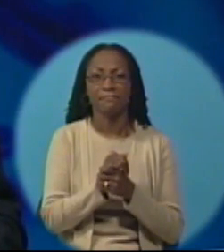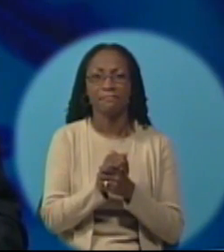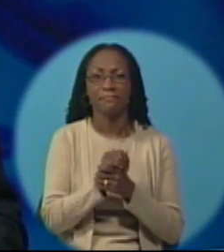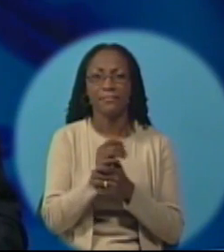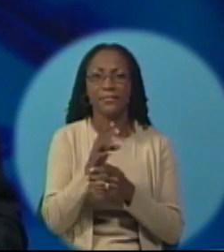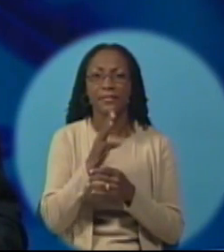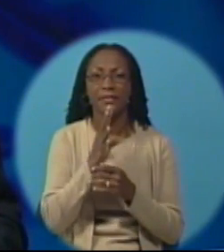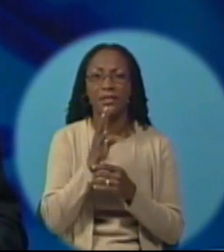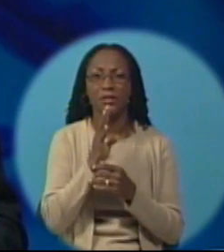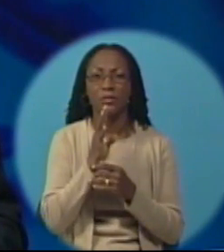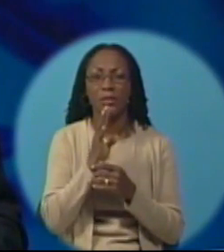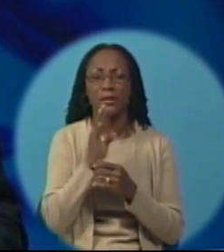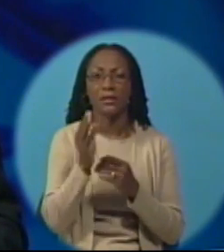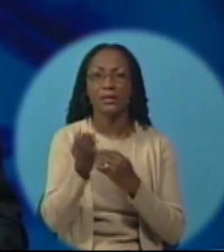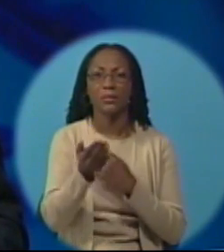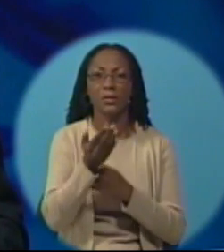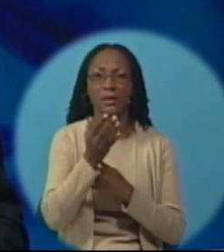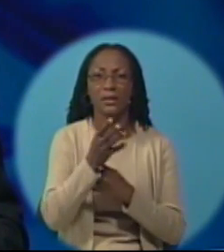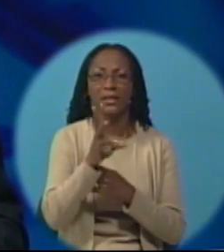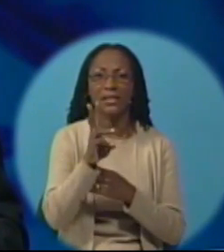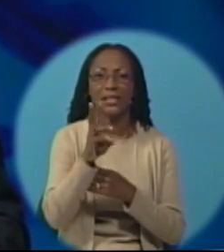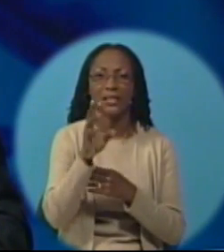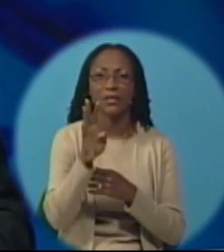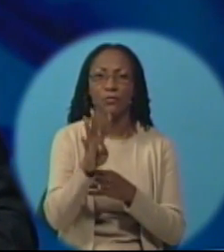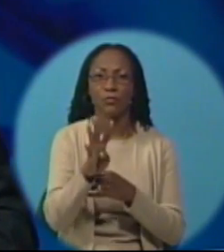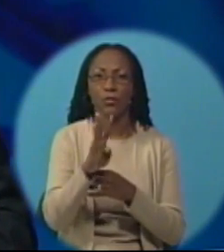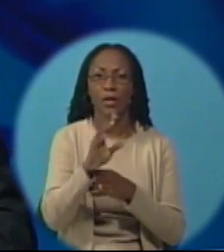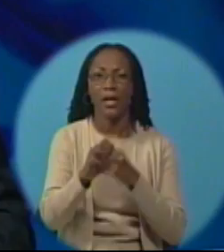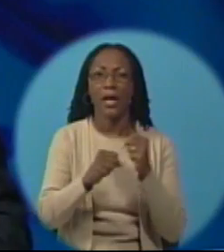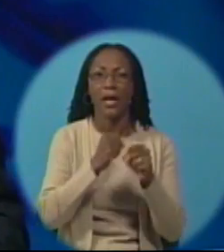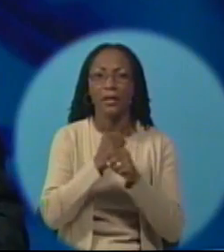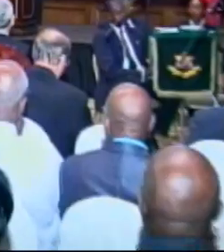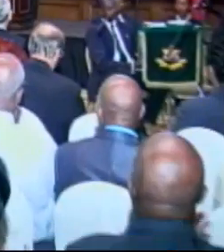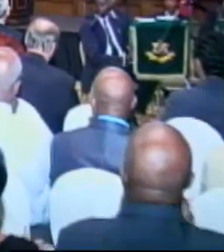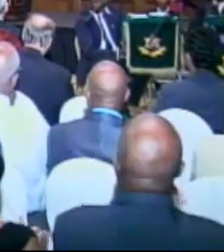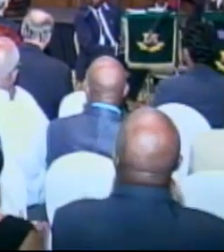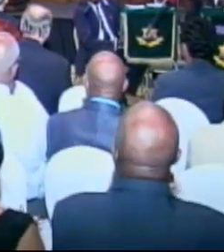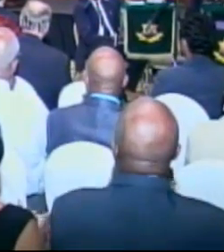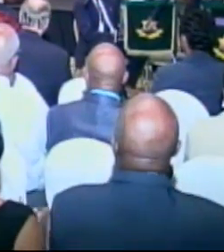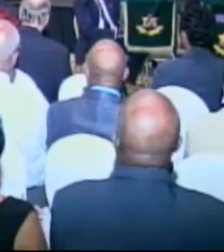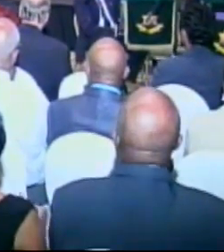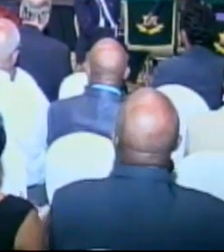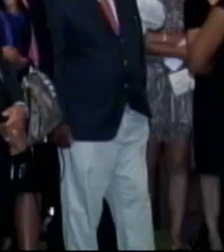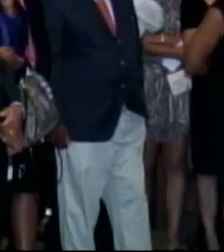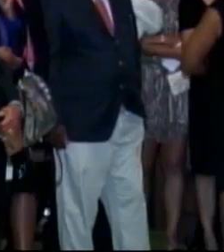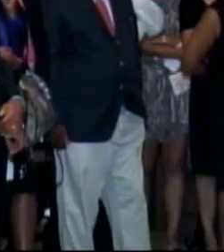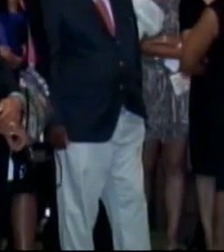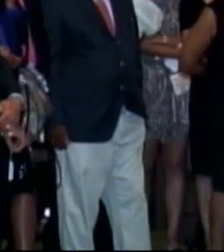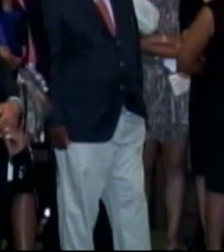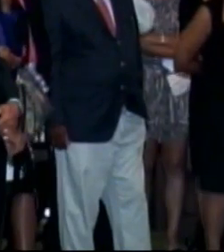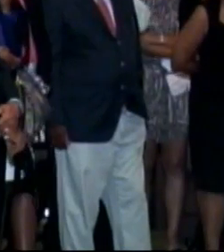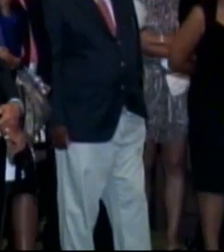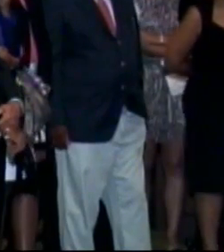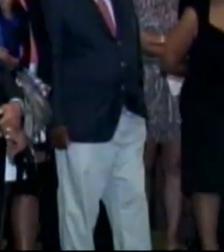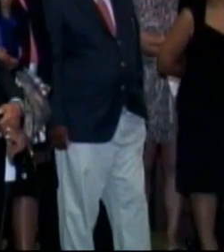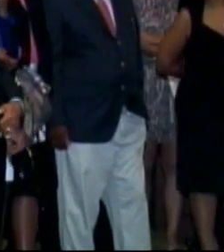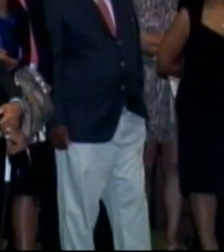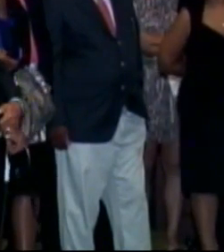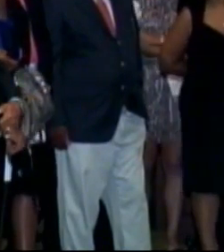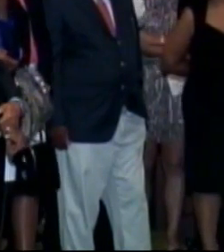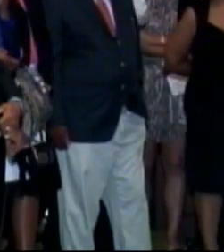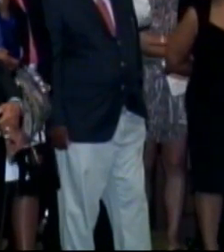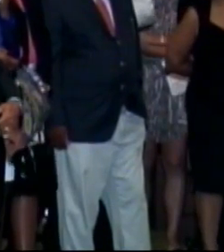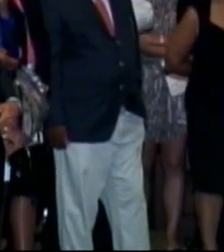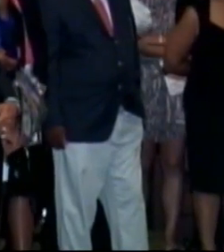at a function to mark the 64th anniversary of the founding of the People's Republic of China. He says this is in addition to bilateral